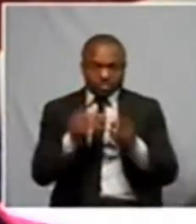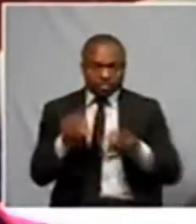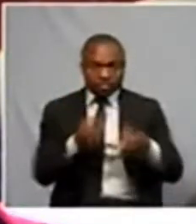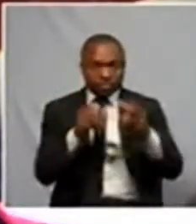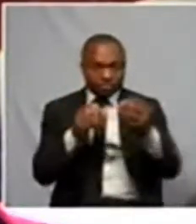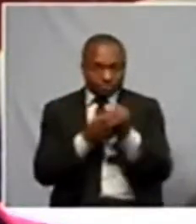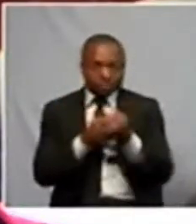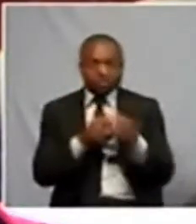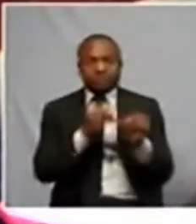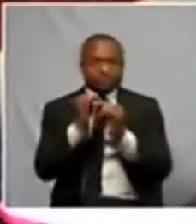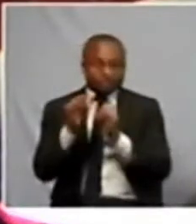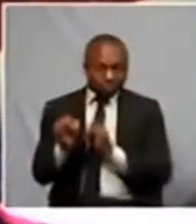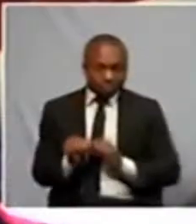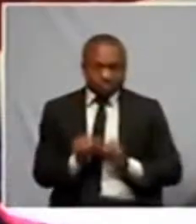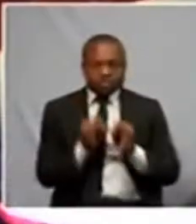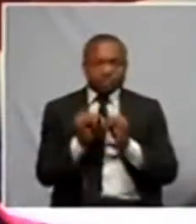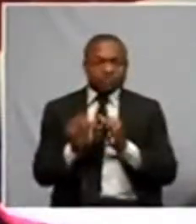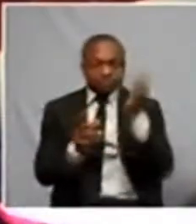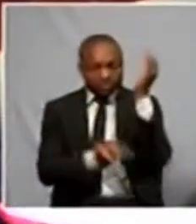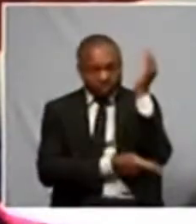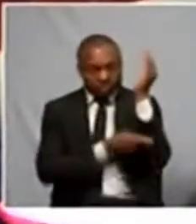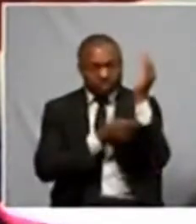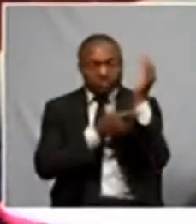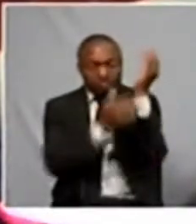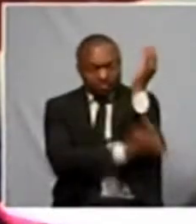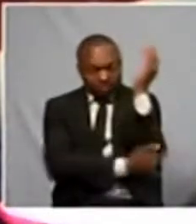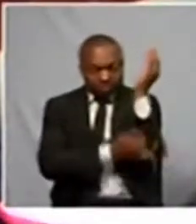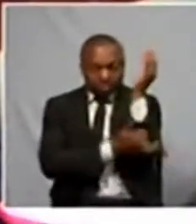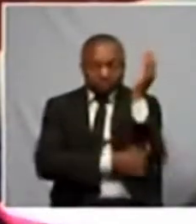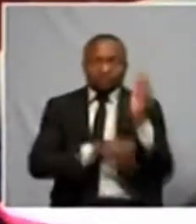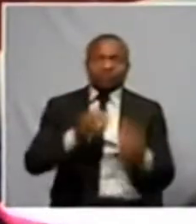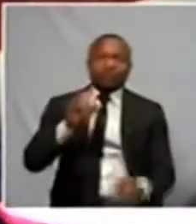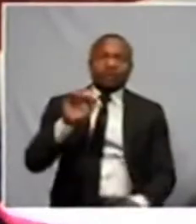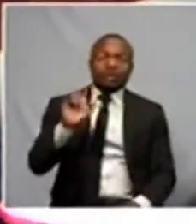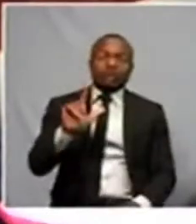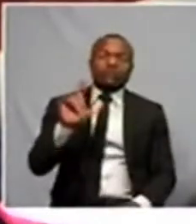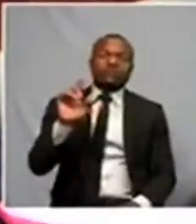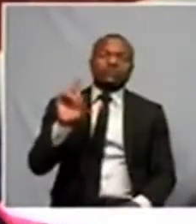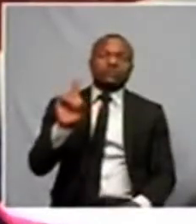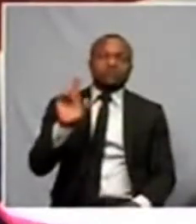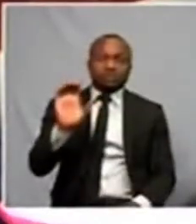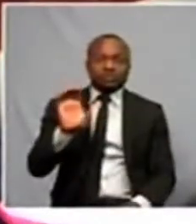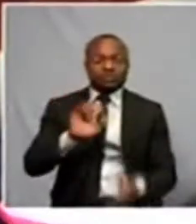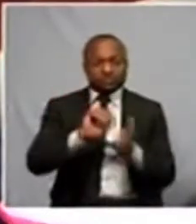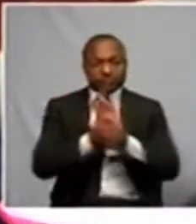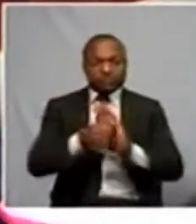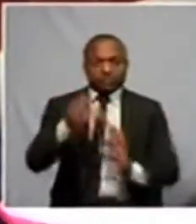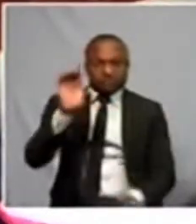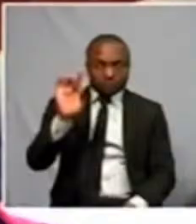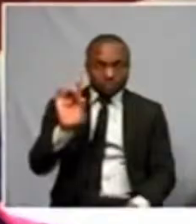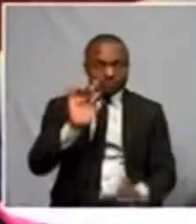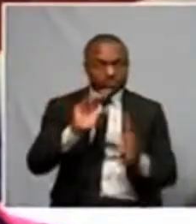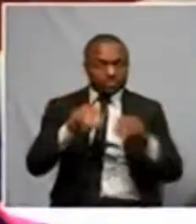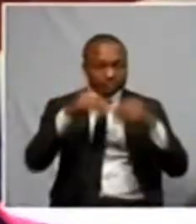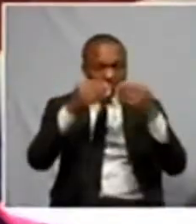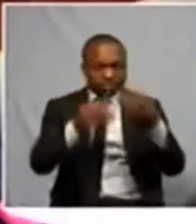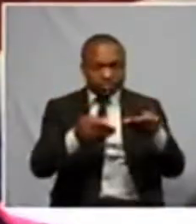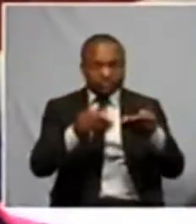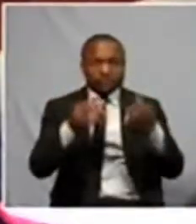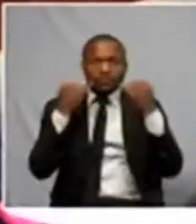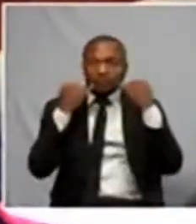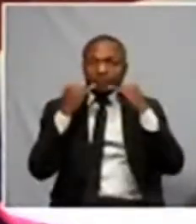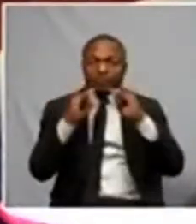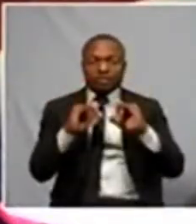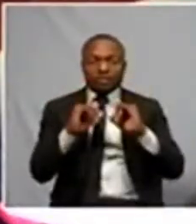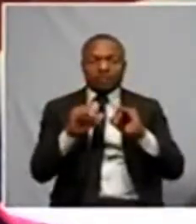support implementation in developing countries and LDCs. Article 8 imposes notification